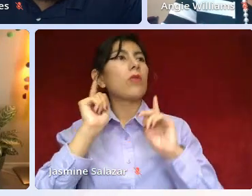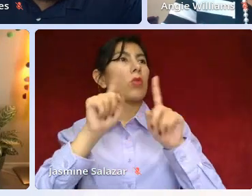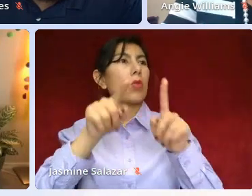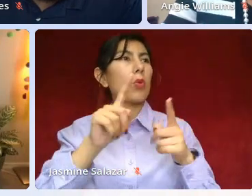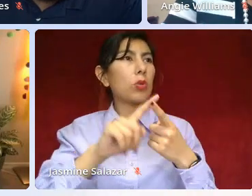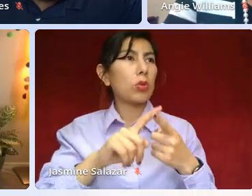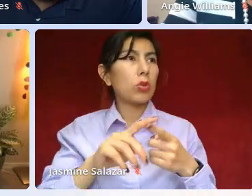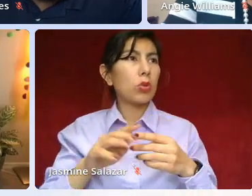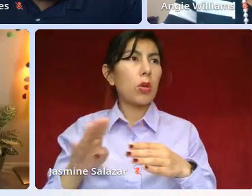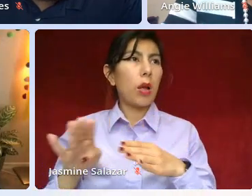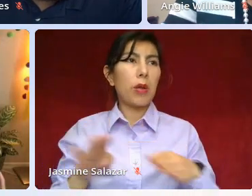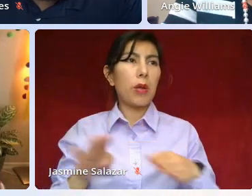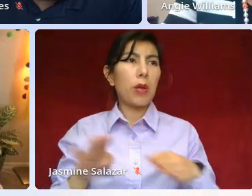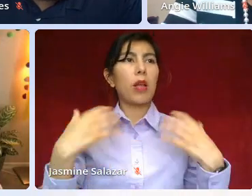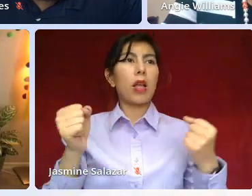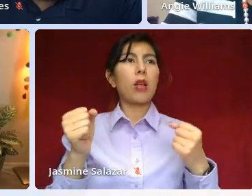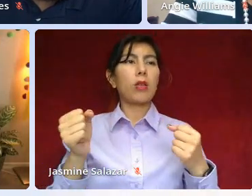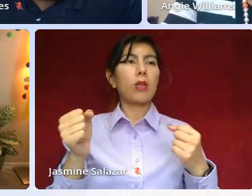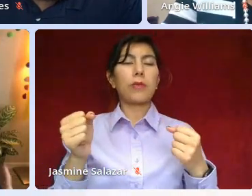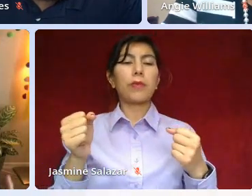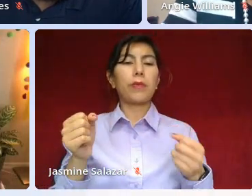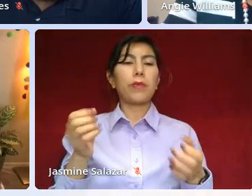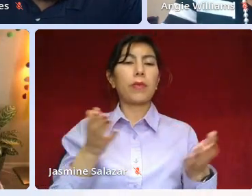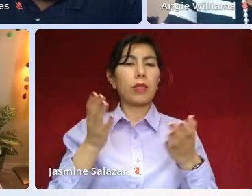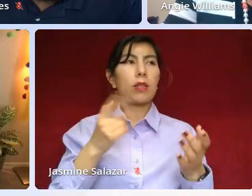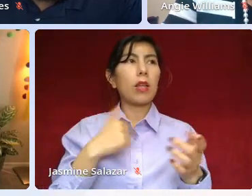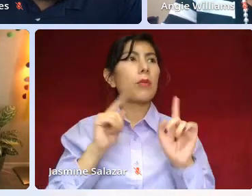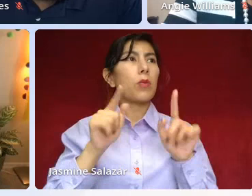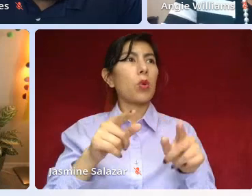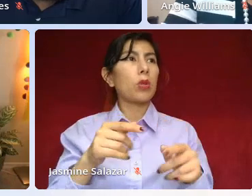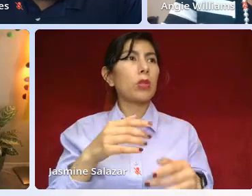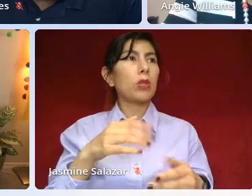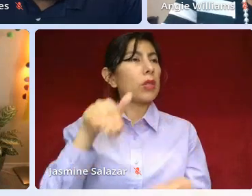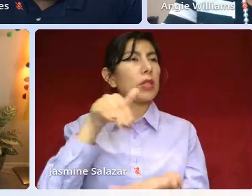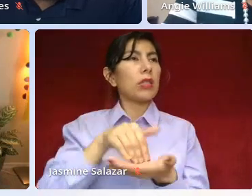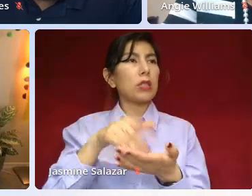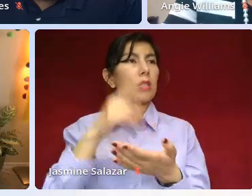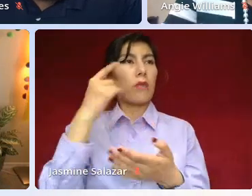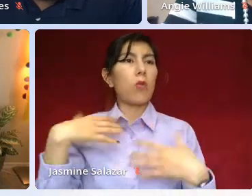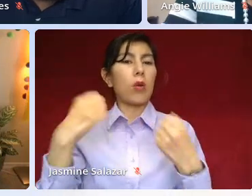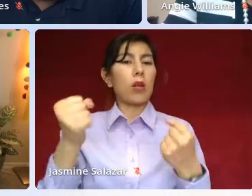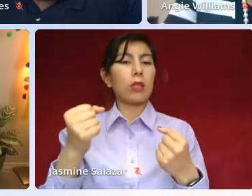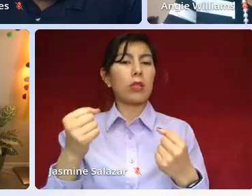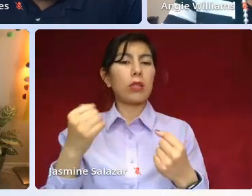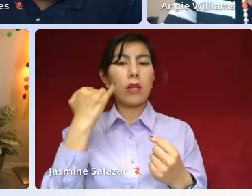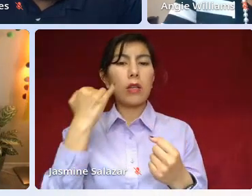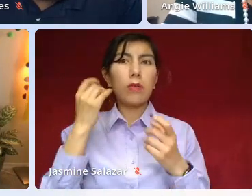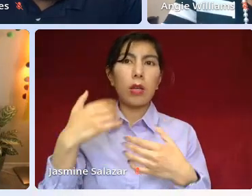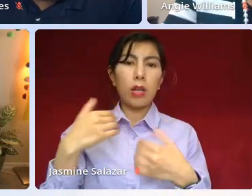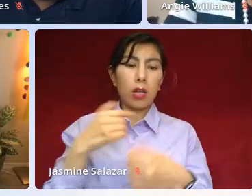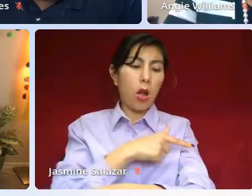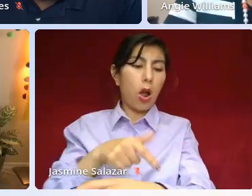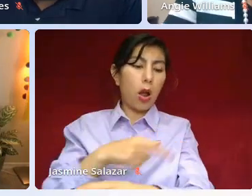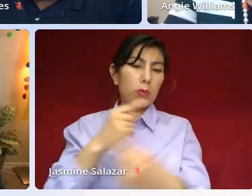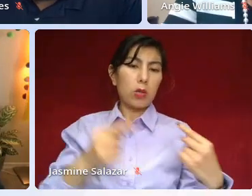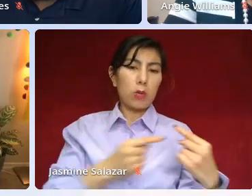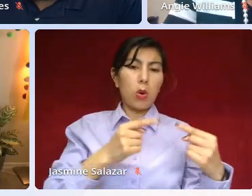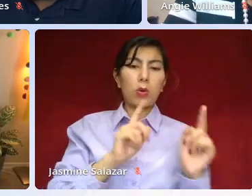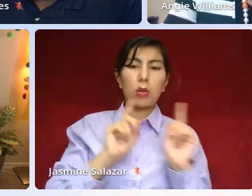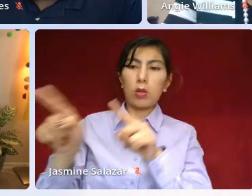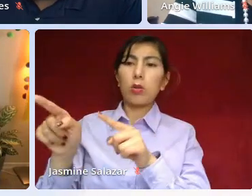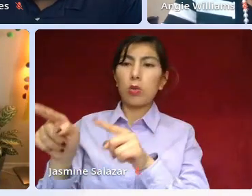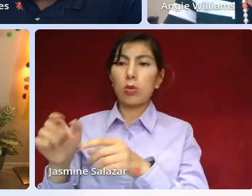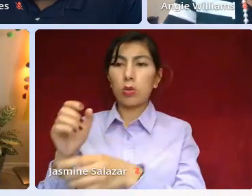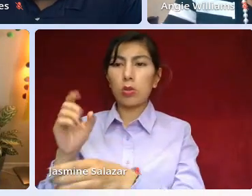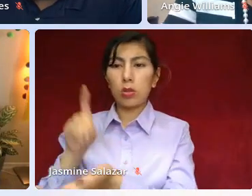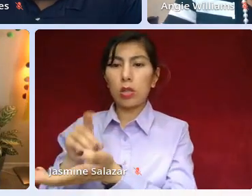health services. I'm going to be centered. I'm going for wellness. If my arm was broken, I go to the doctor. If I feel my heart's broken or there's